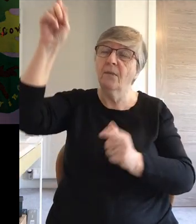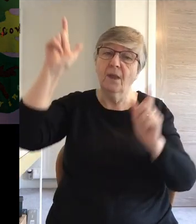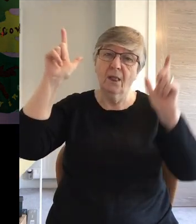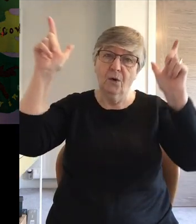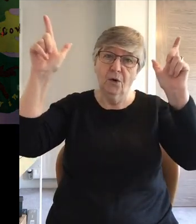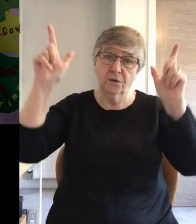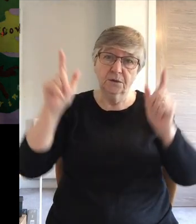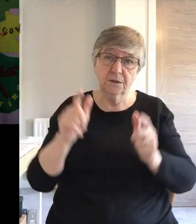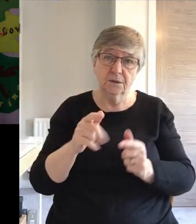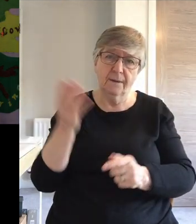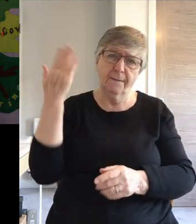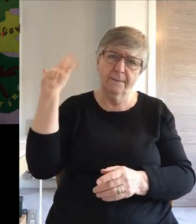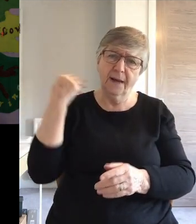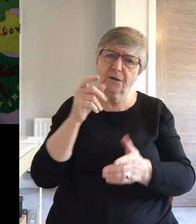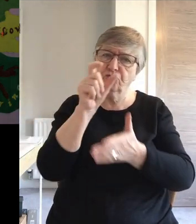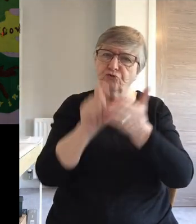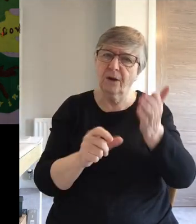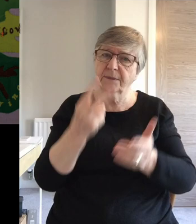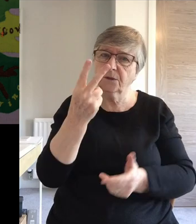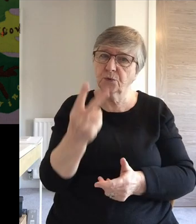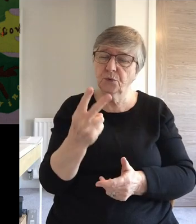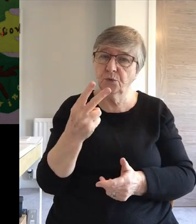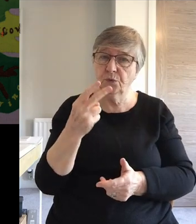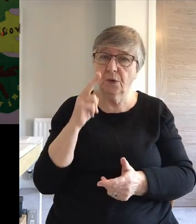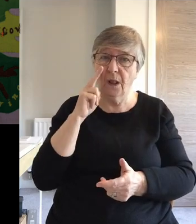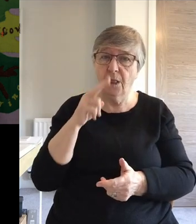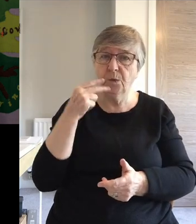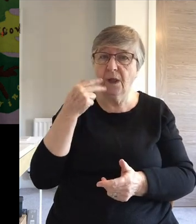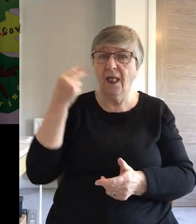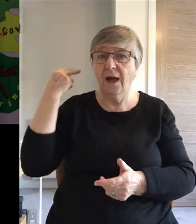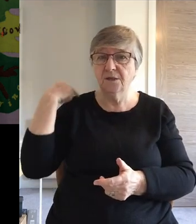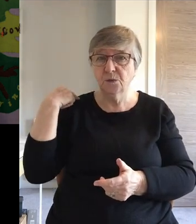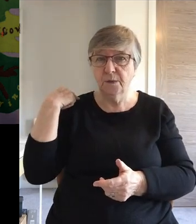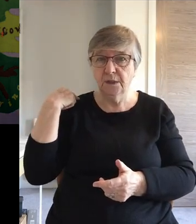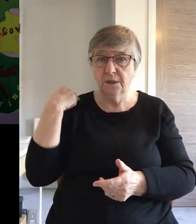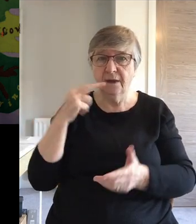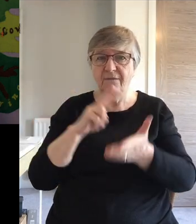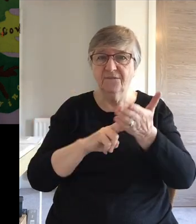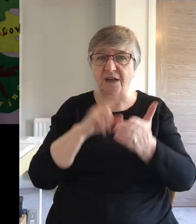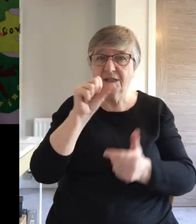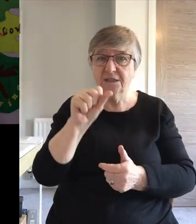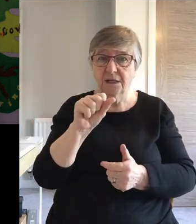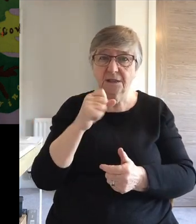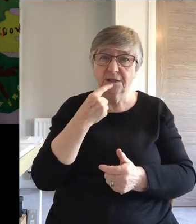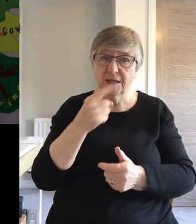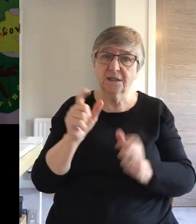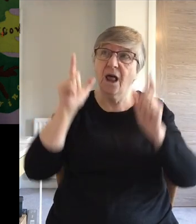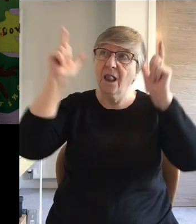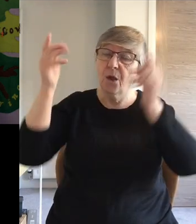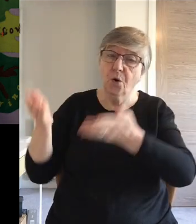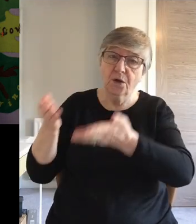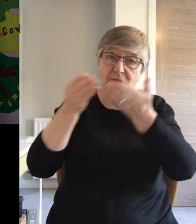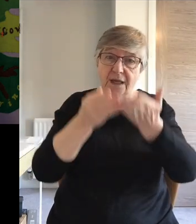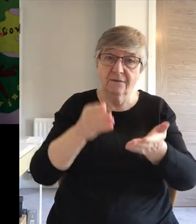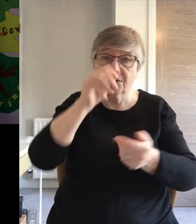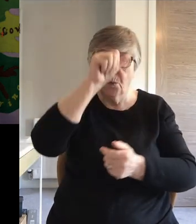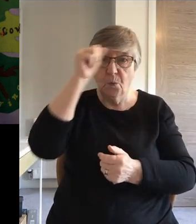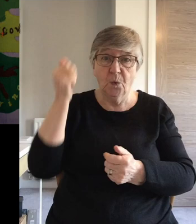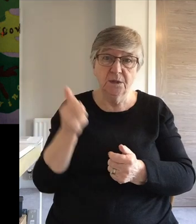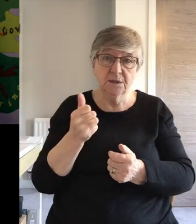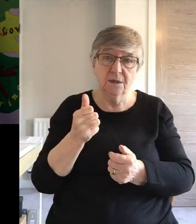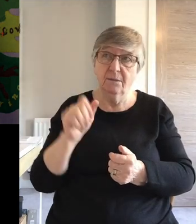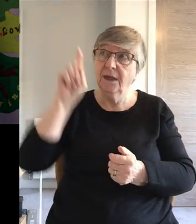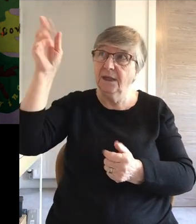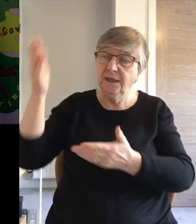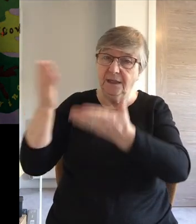Lord. Back in chapter 2, passage we looked at last week, it says at verse 6, "For the Lord gives wisdom, from his